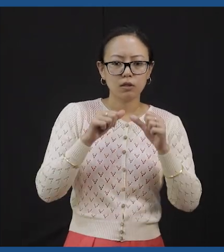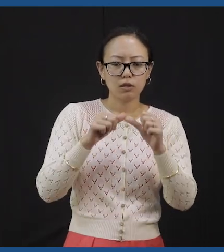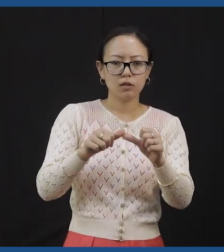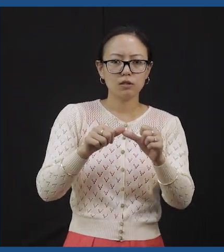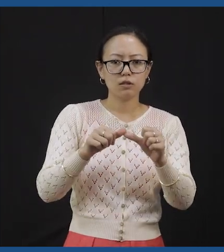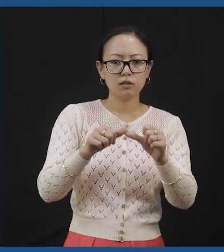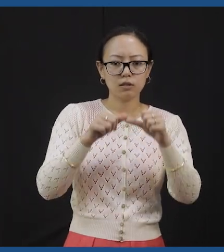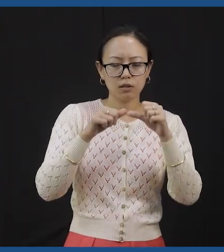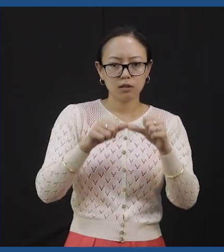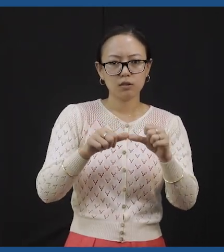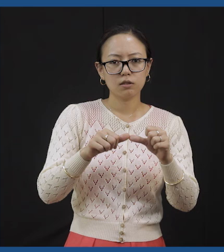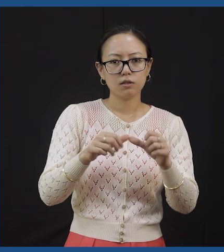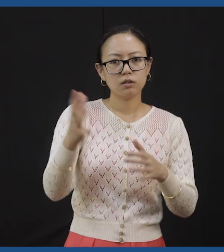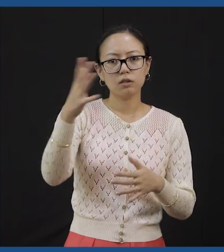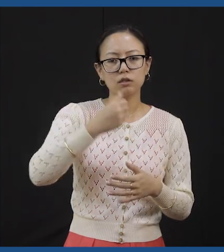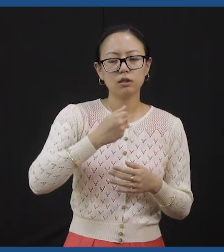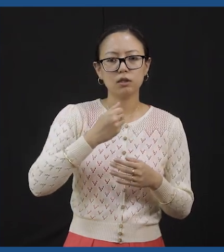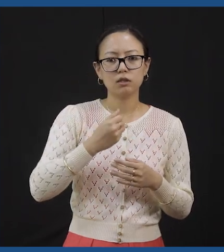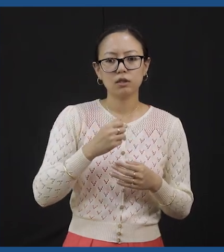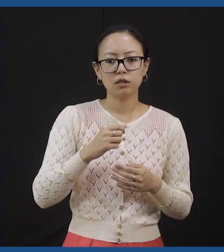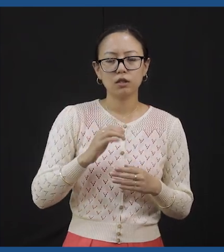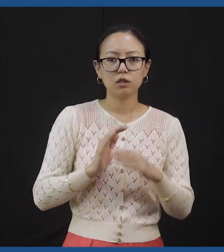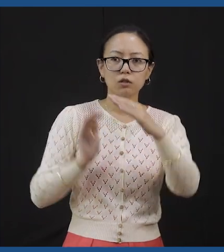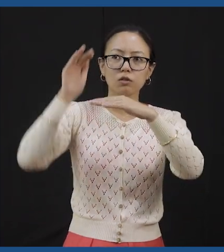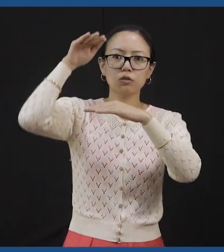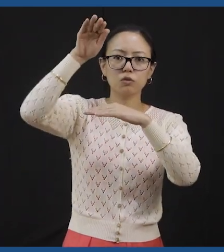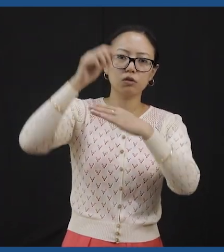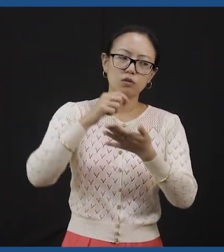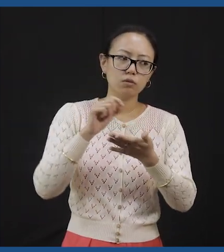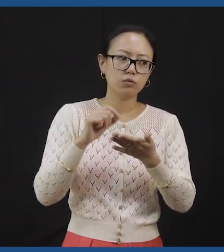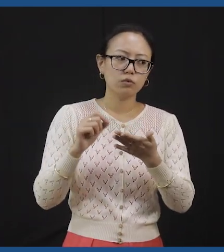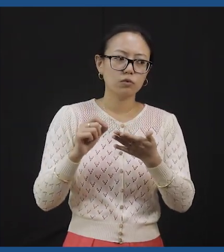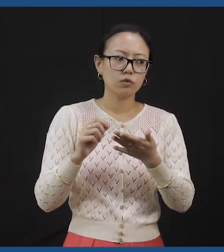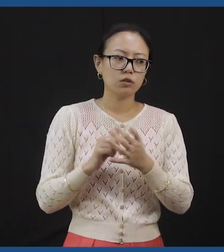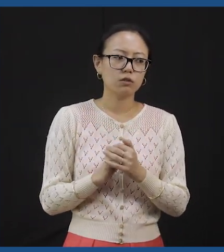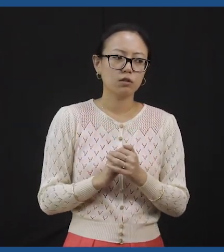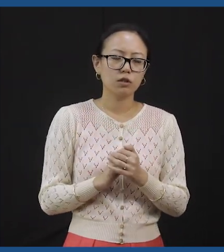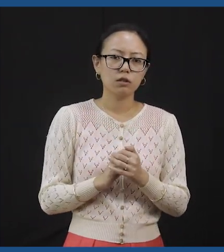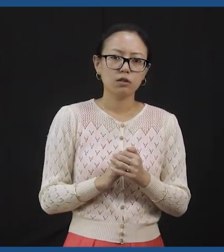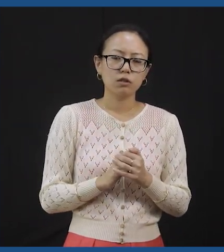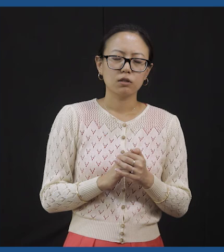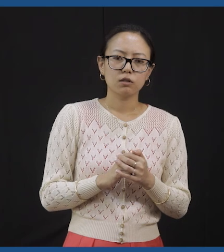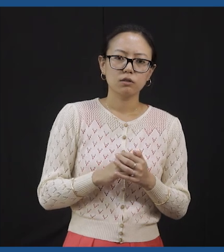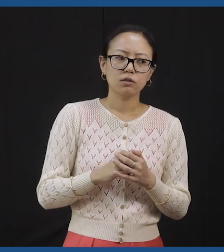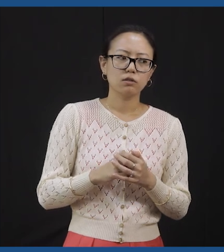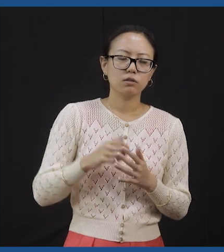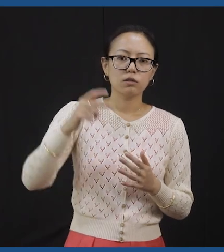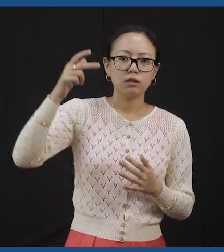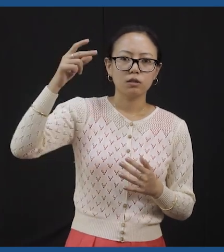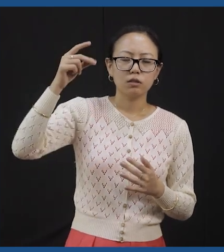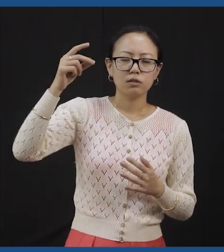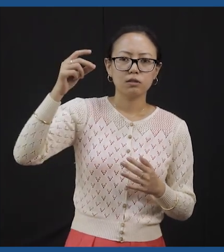at the same place. Okay, you will arrange in this manner, bottom at the top, second place at the same place, and